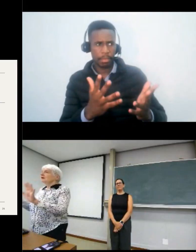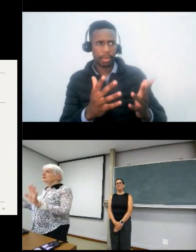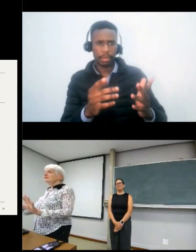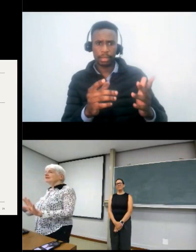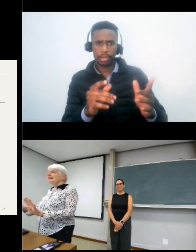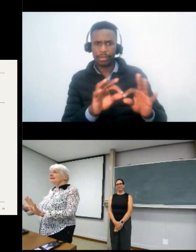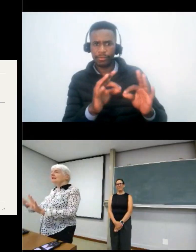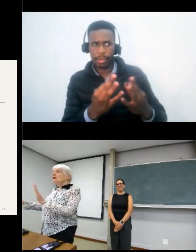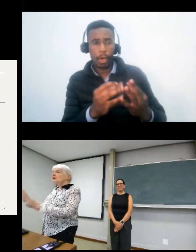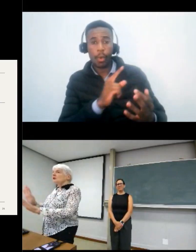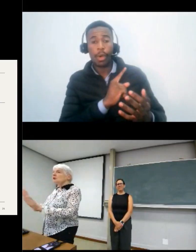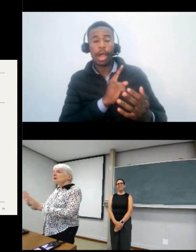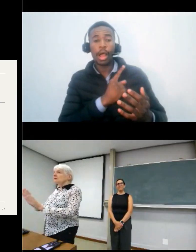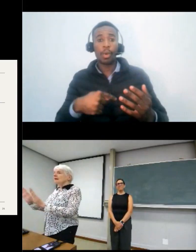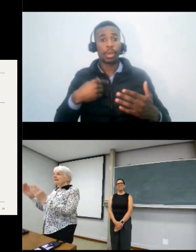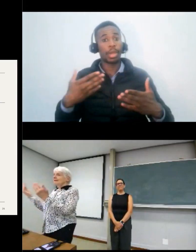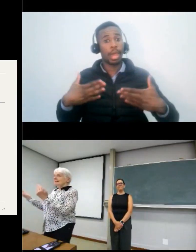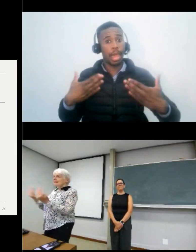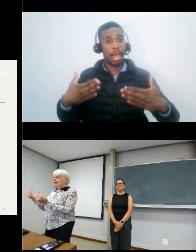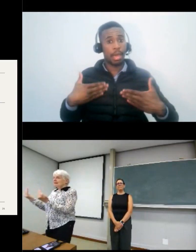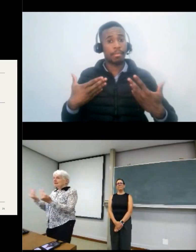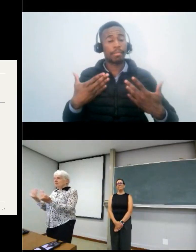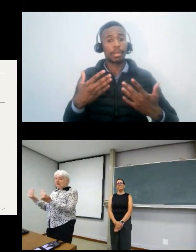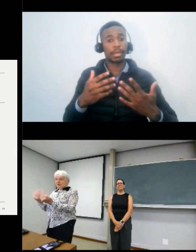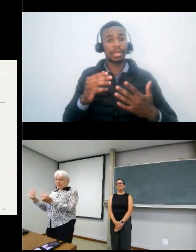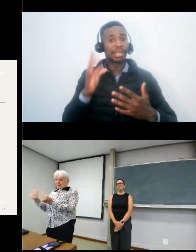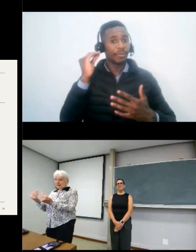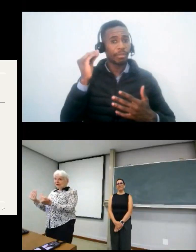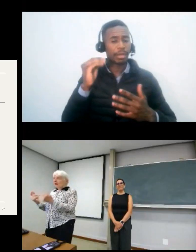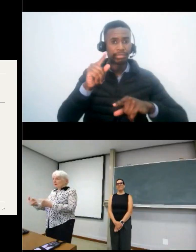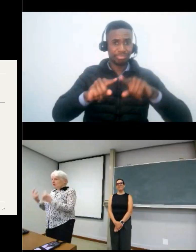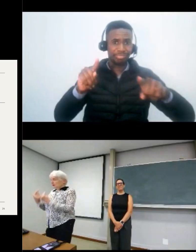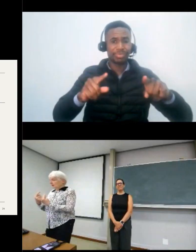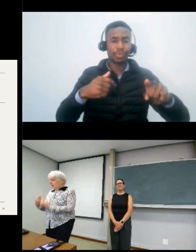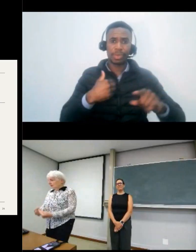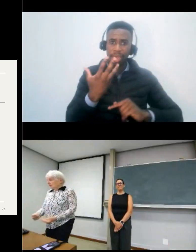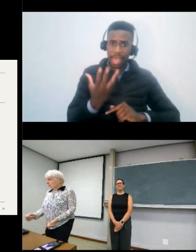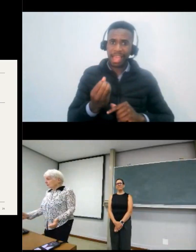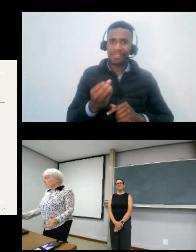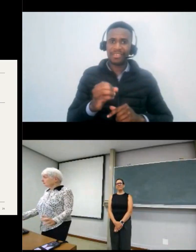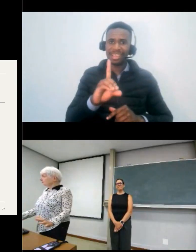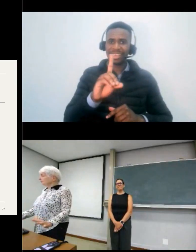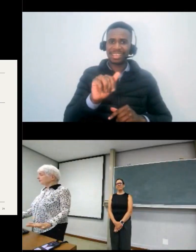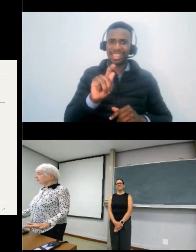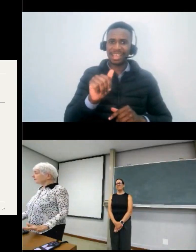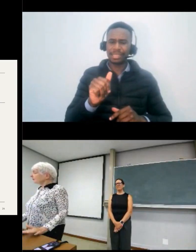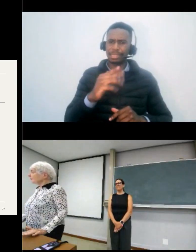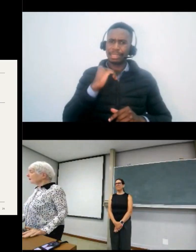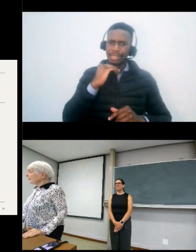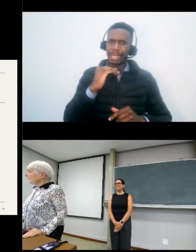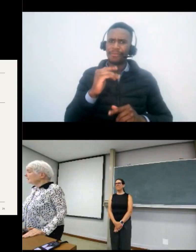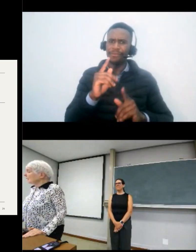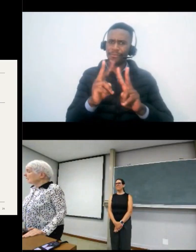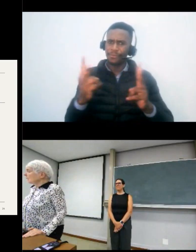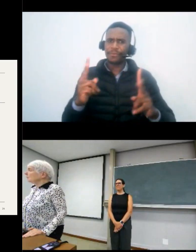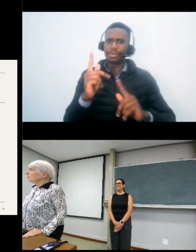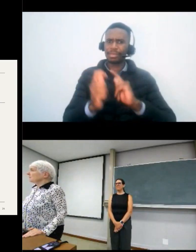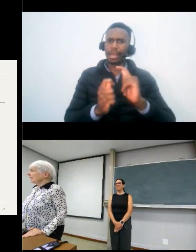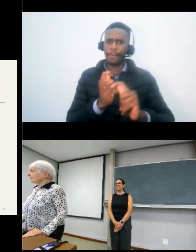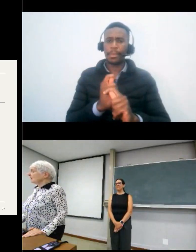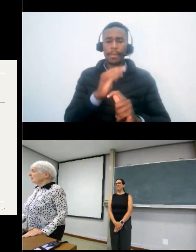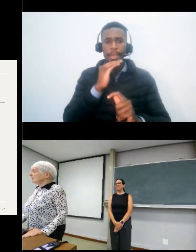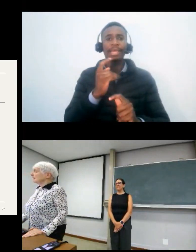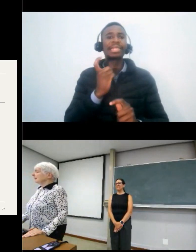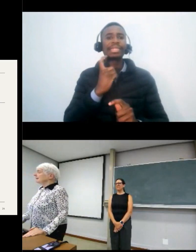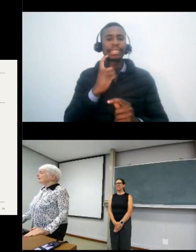these different types of data so that we can make these exact comparisons between individuals. And